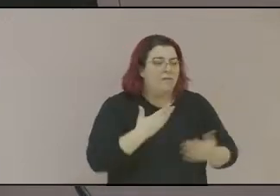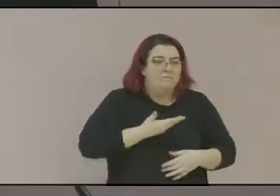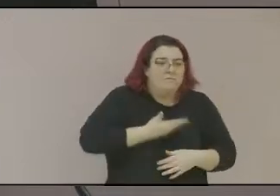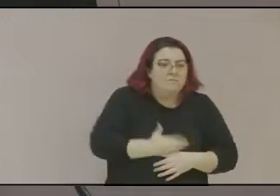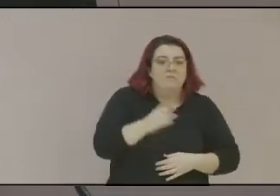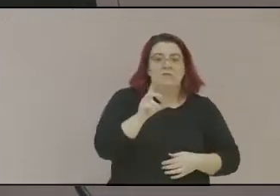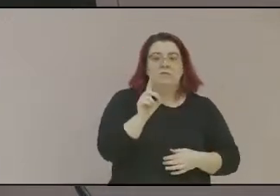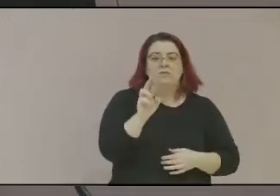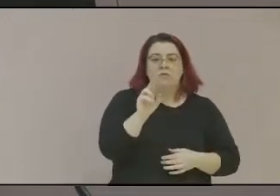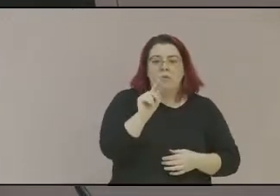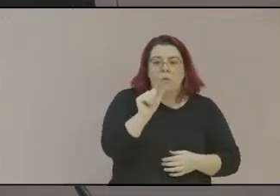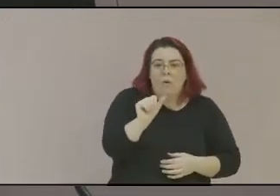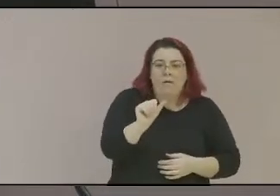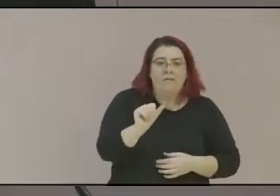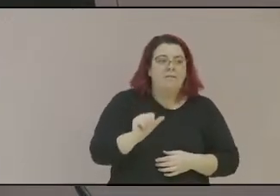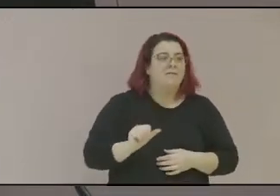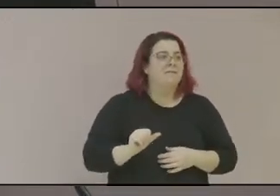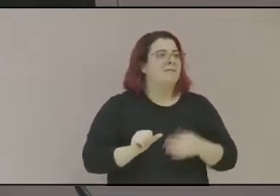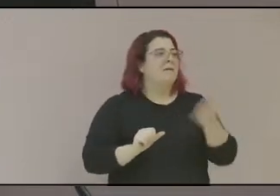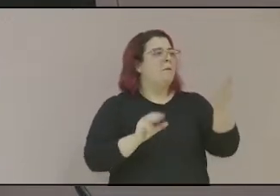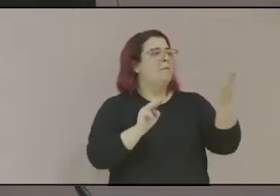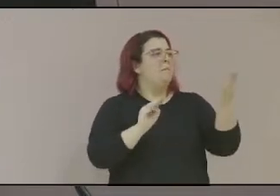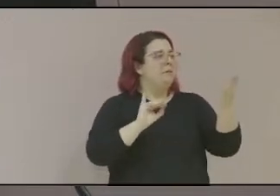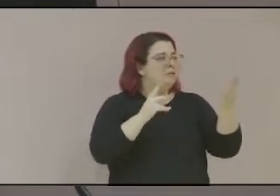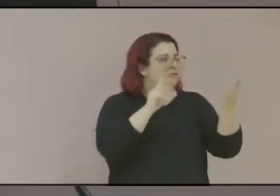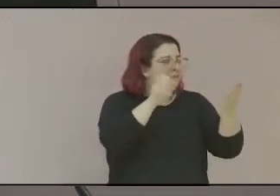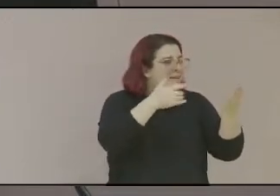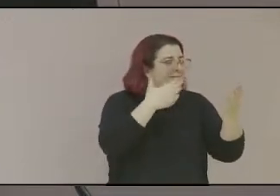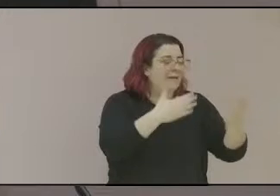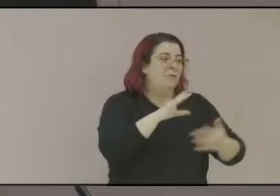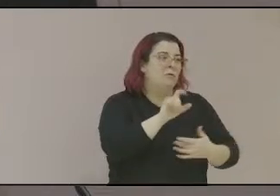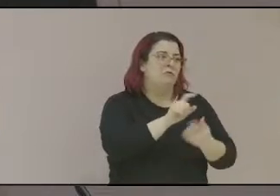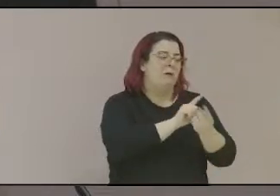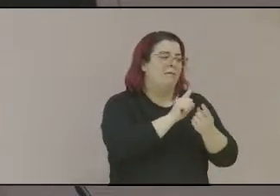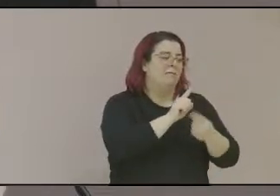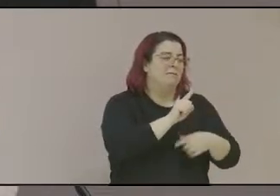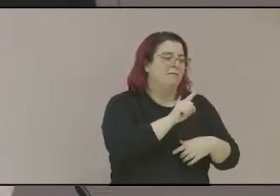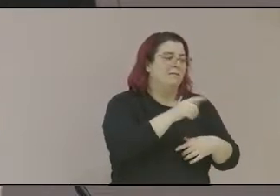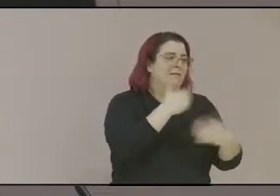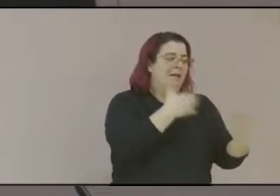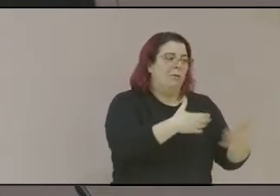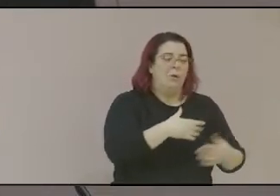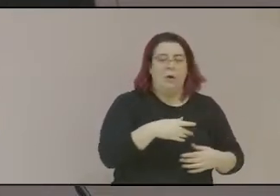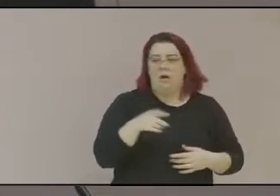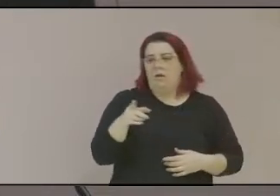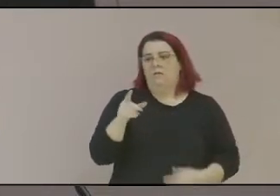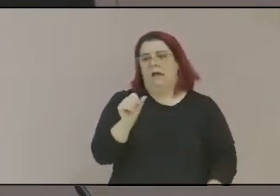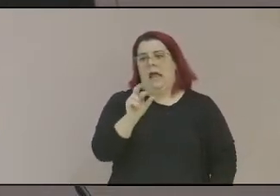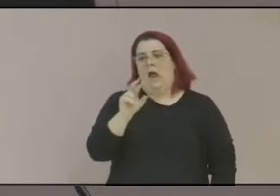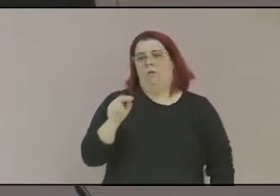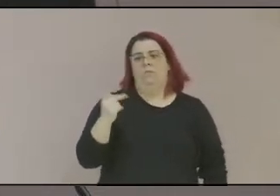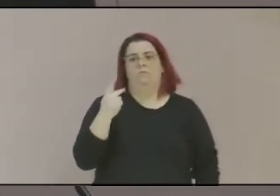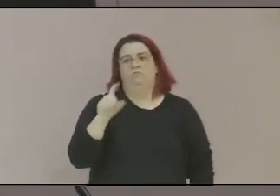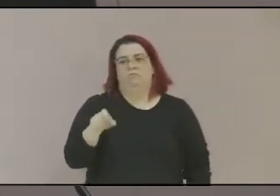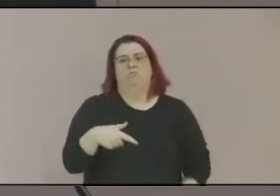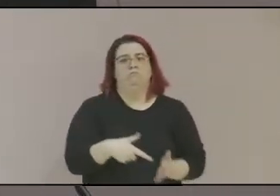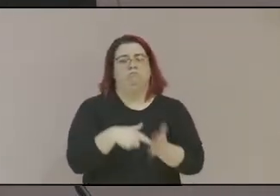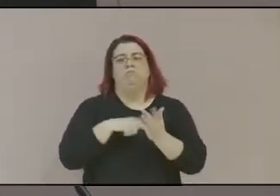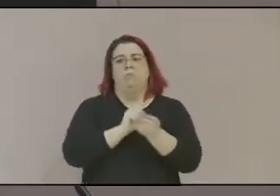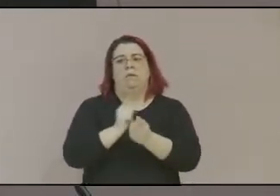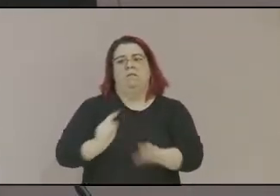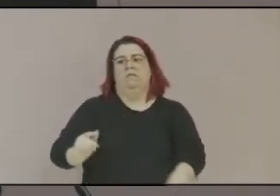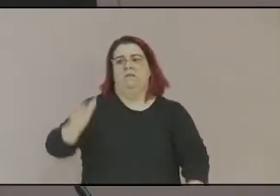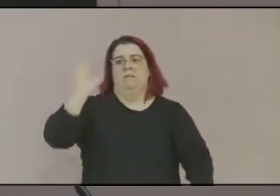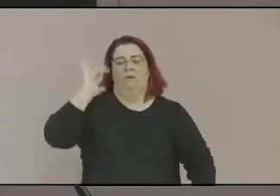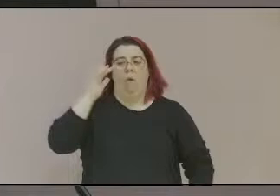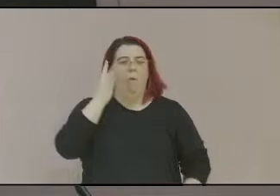course, Michelle, I'm so glad we just met. Erin, we should have met a long time ago, because over dinner before the talk, I